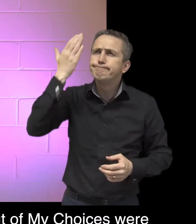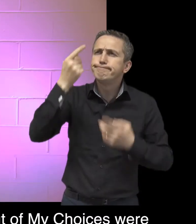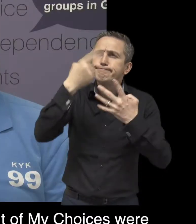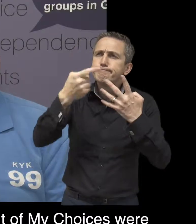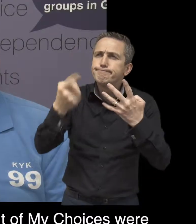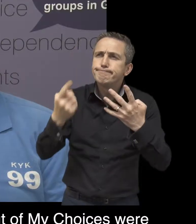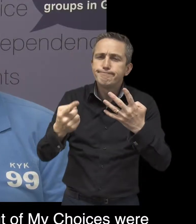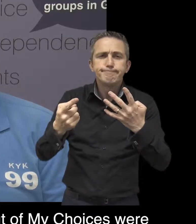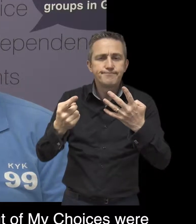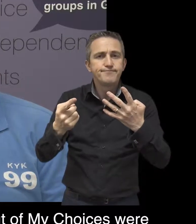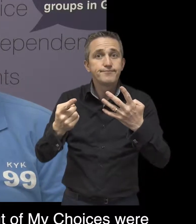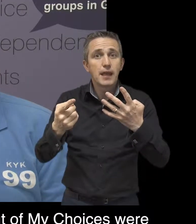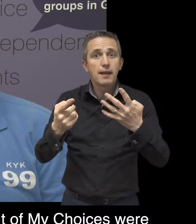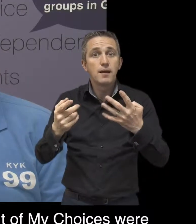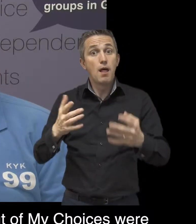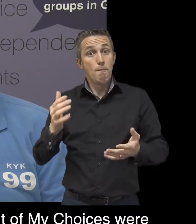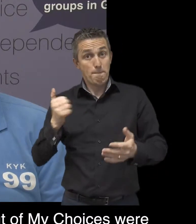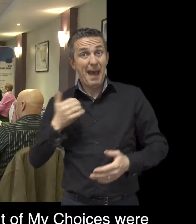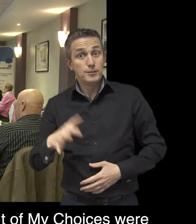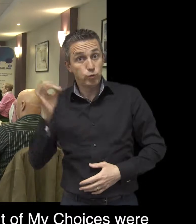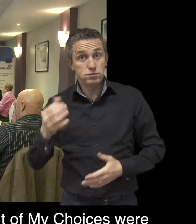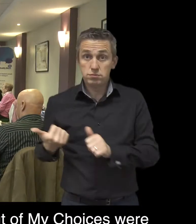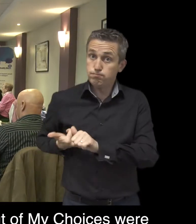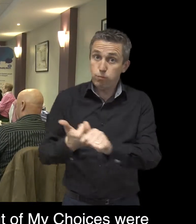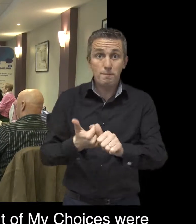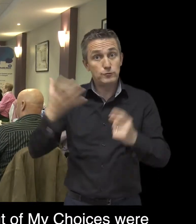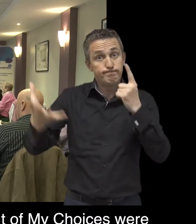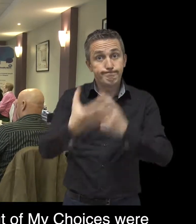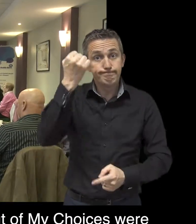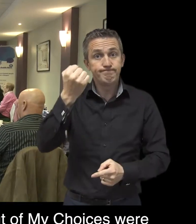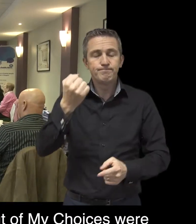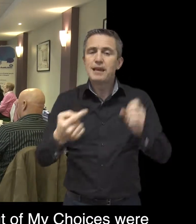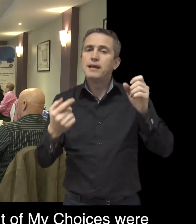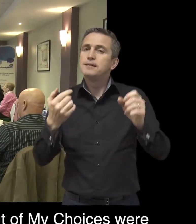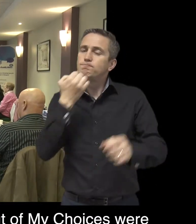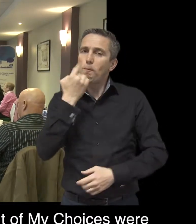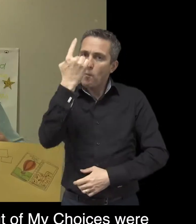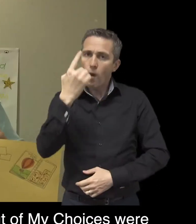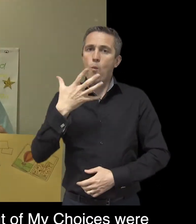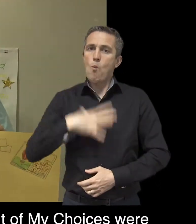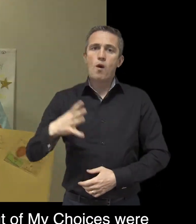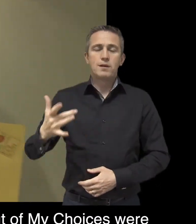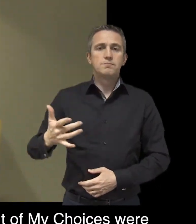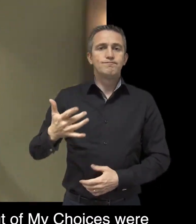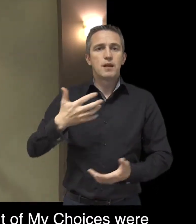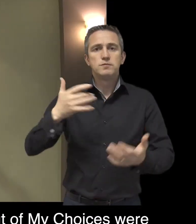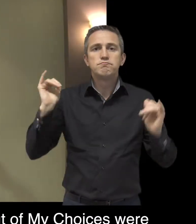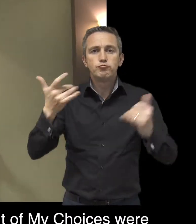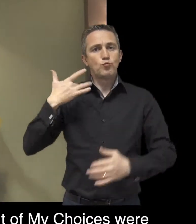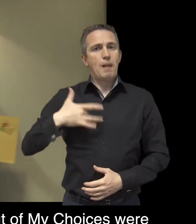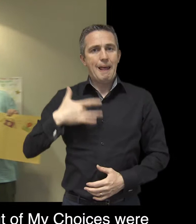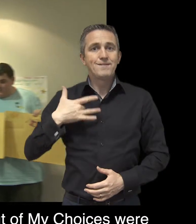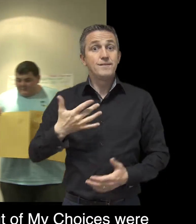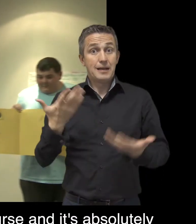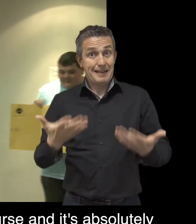of My Choices were mostly to get my social life back. On a Saturday I